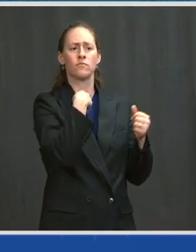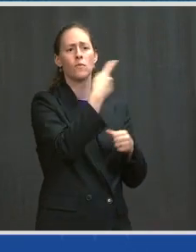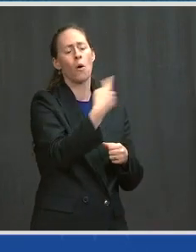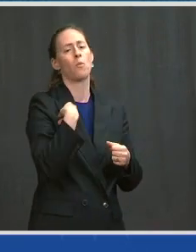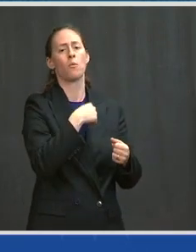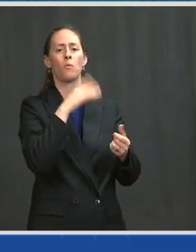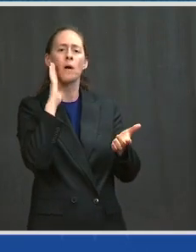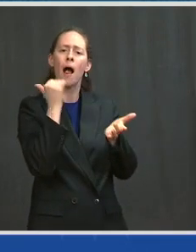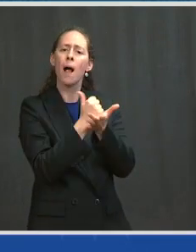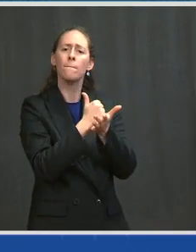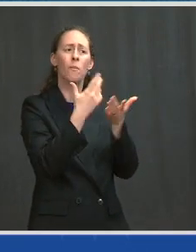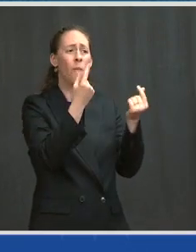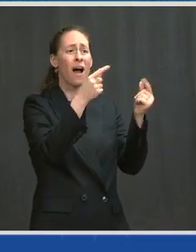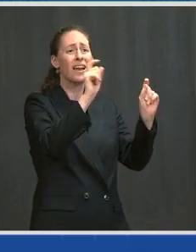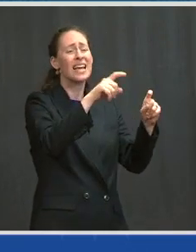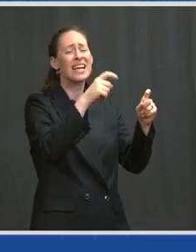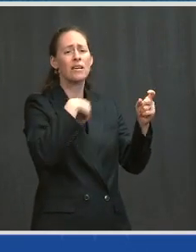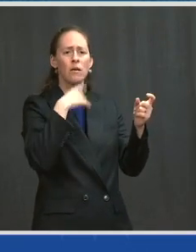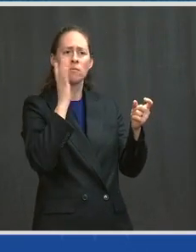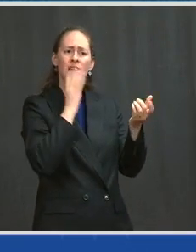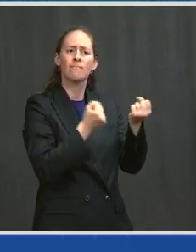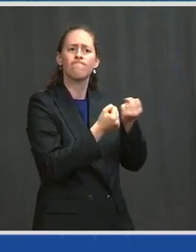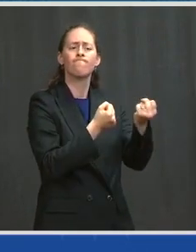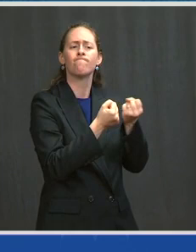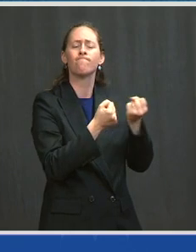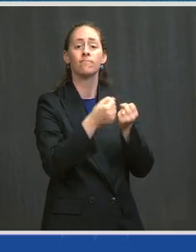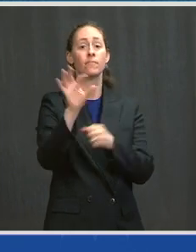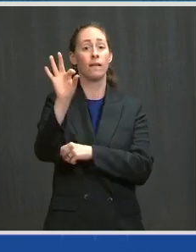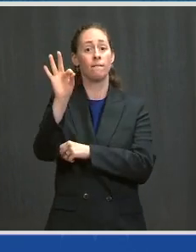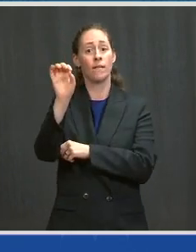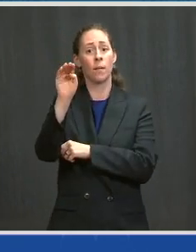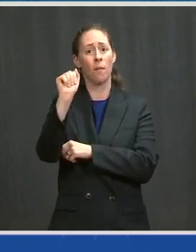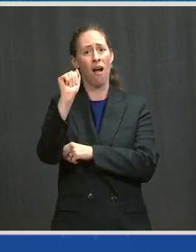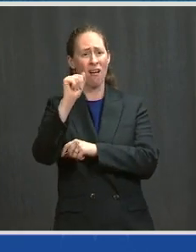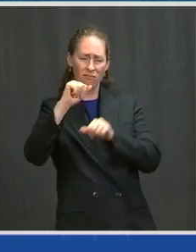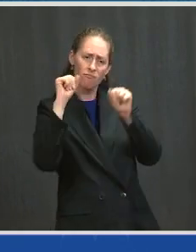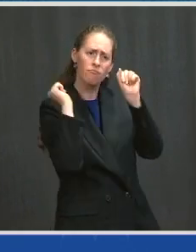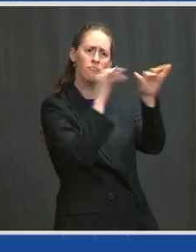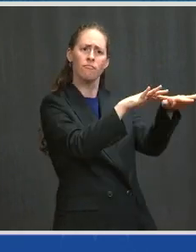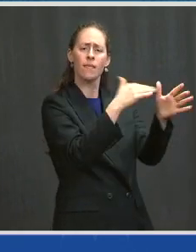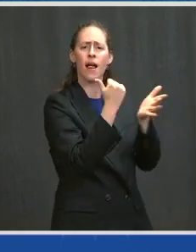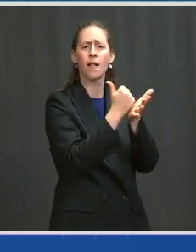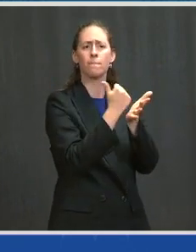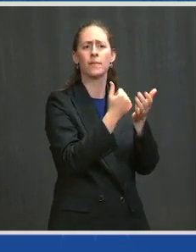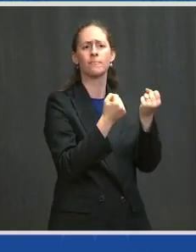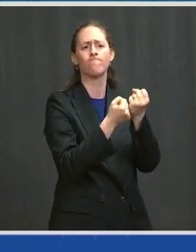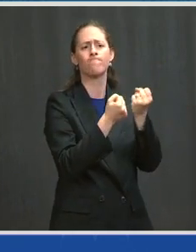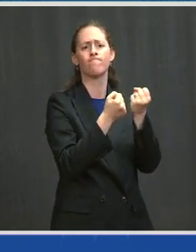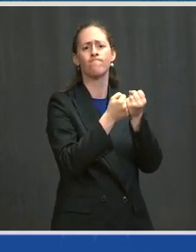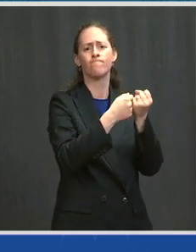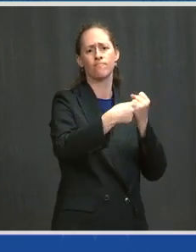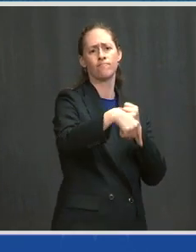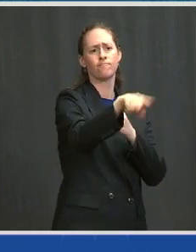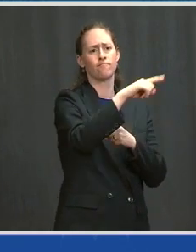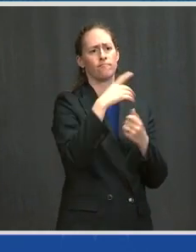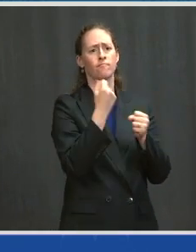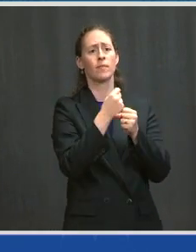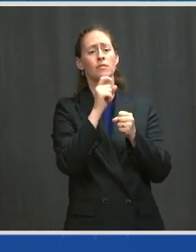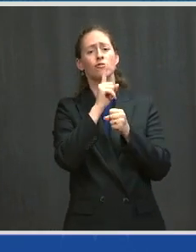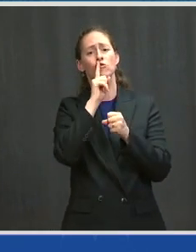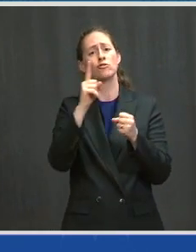need. We sent the best people from FEMA down there. We're going to stay with them with the disaster declaration we made, provide